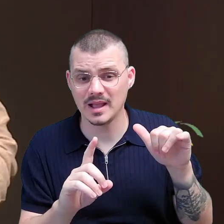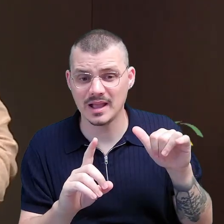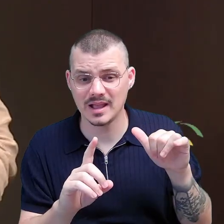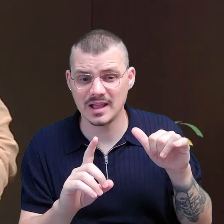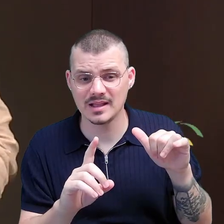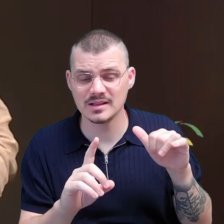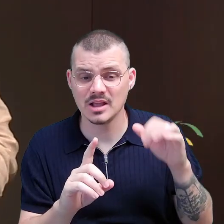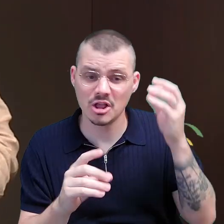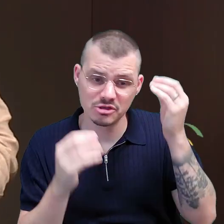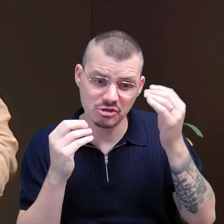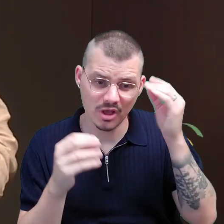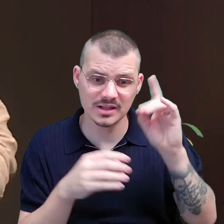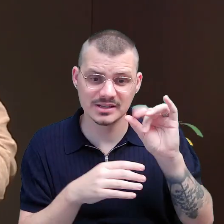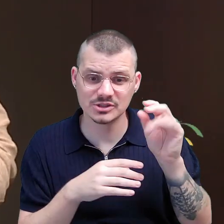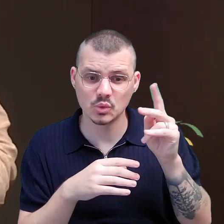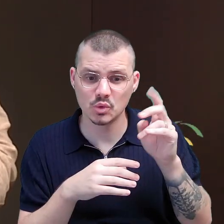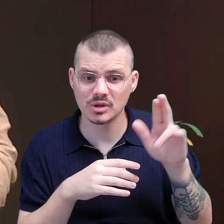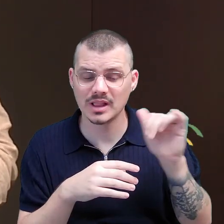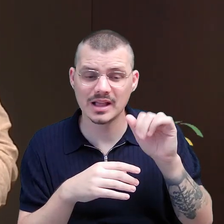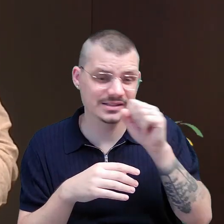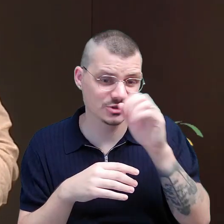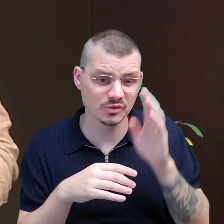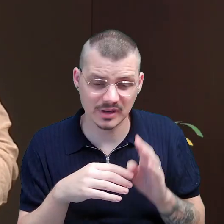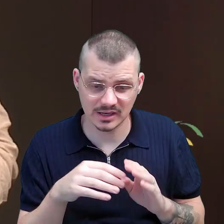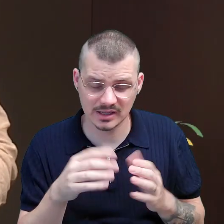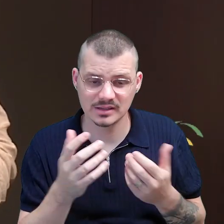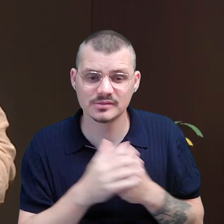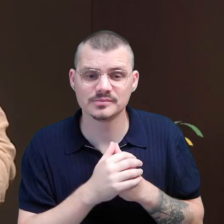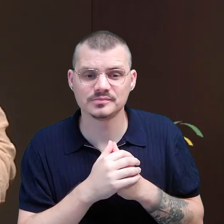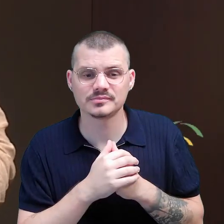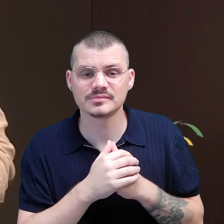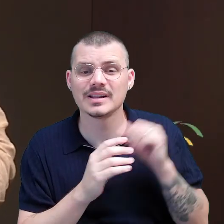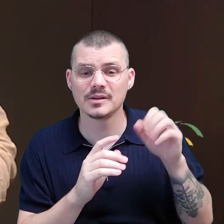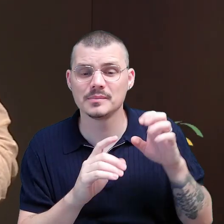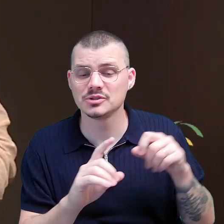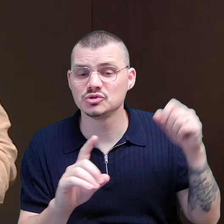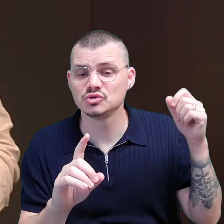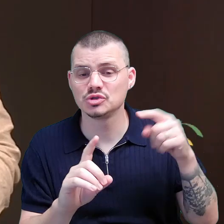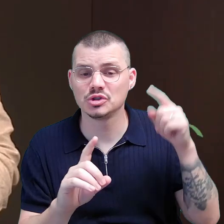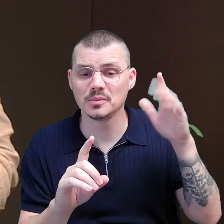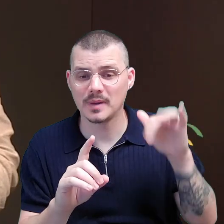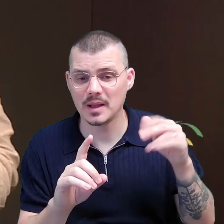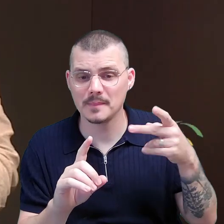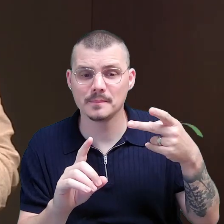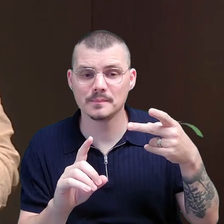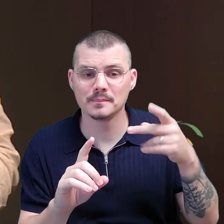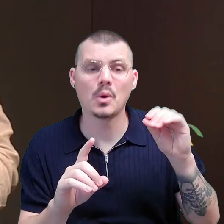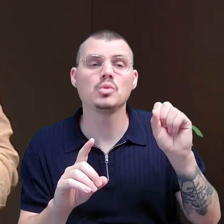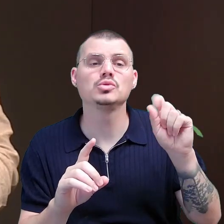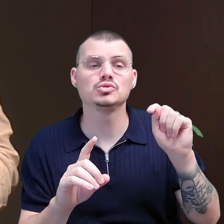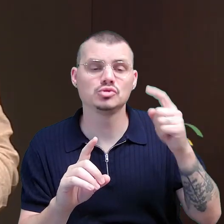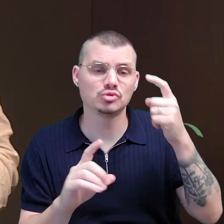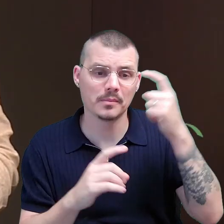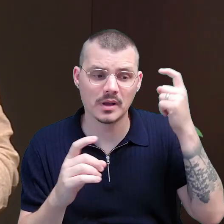triggered by thought disorders like schizophrenia conditions. It can be triggered by post-trauma